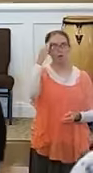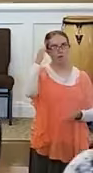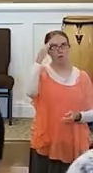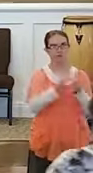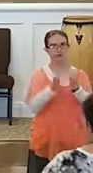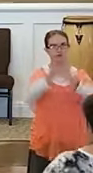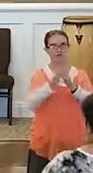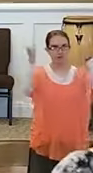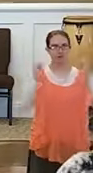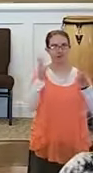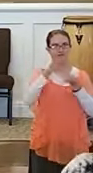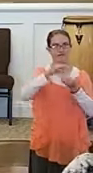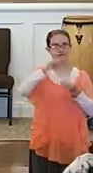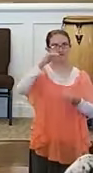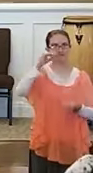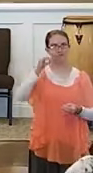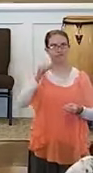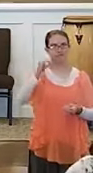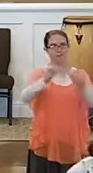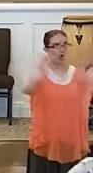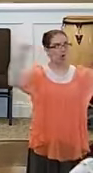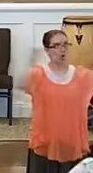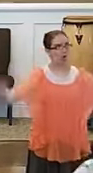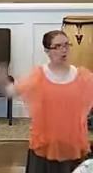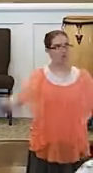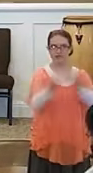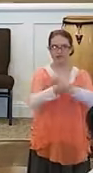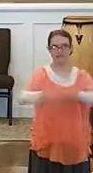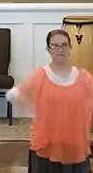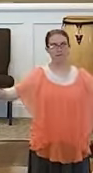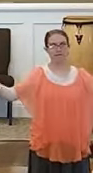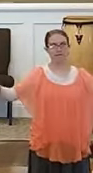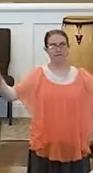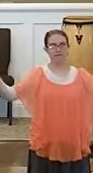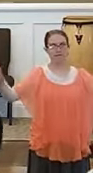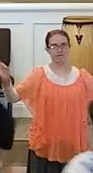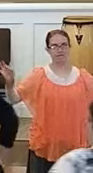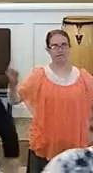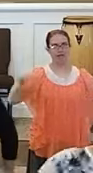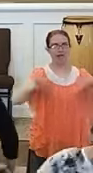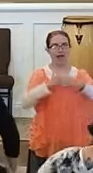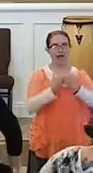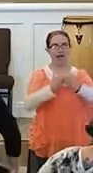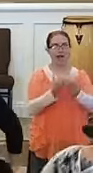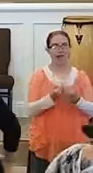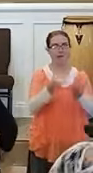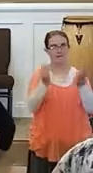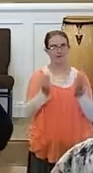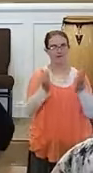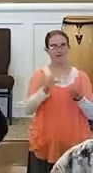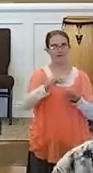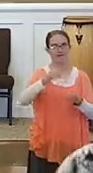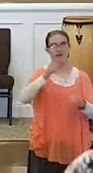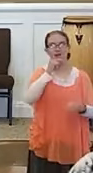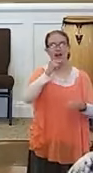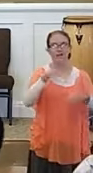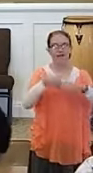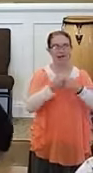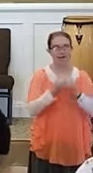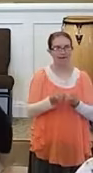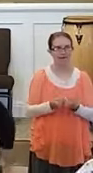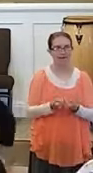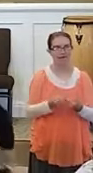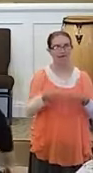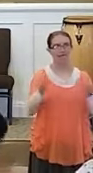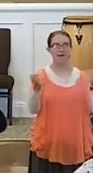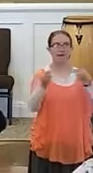power of the Spirit. Amen. These altars are open. Hallelujah. Well, how do I get the Spirit of God? I'll tell you how. It's